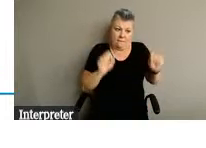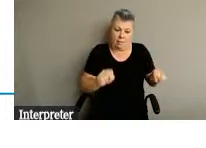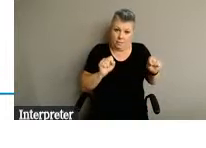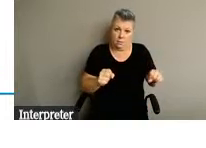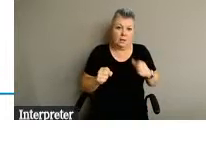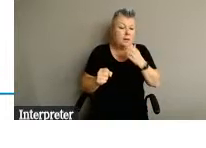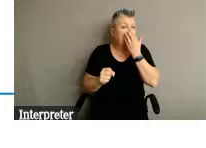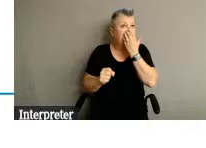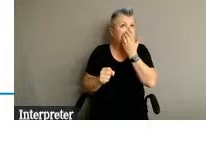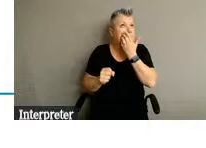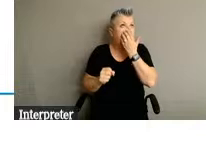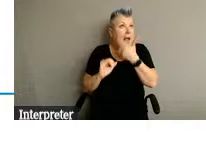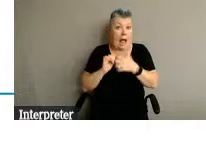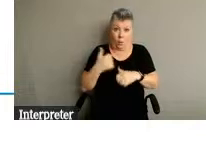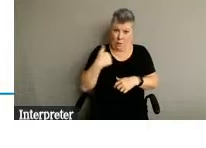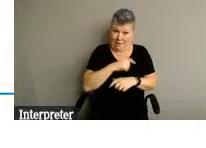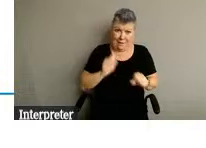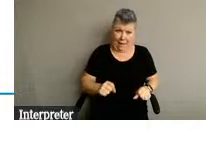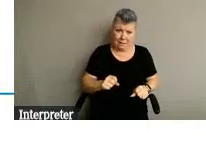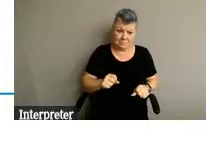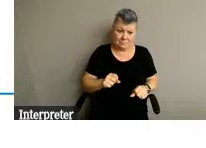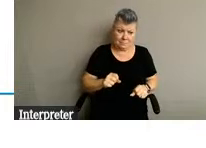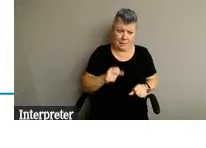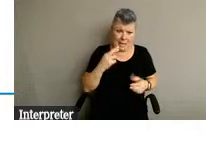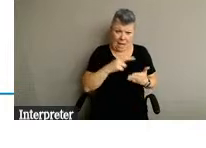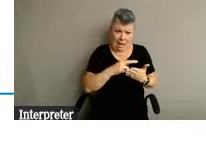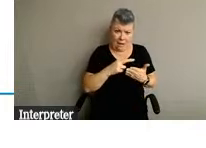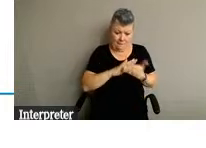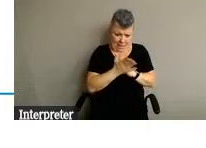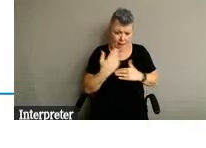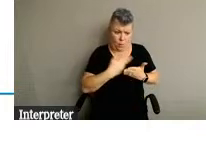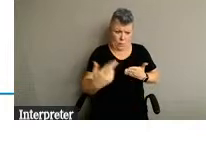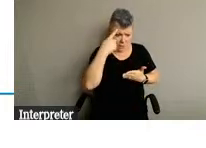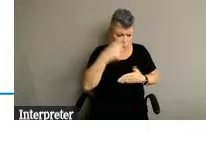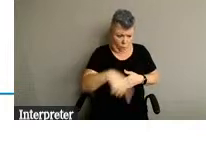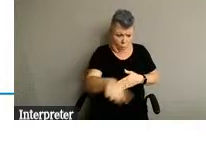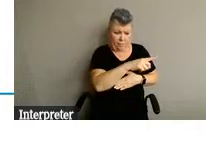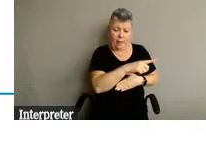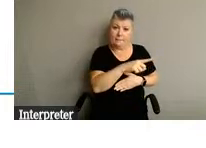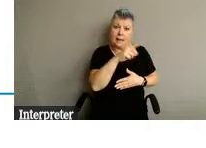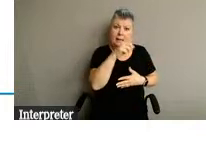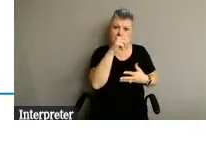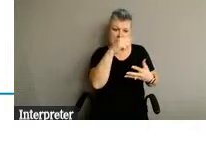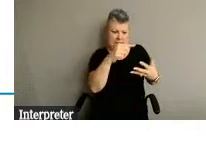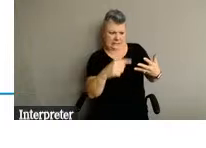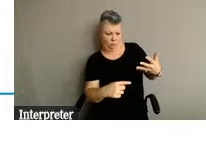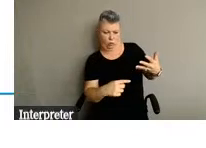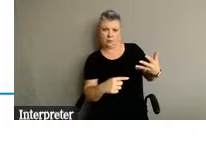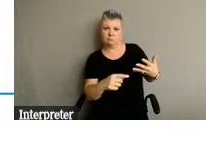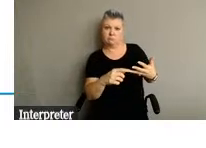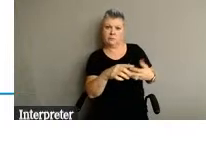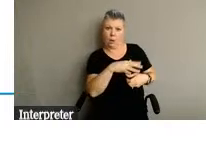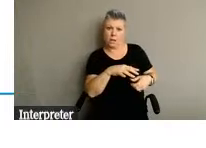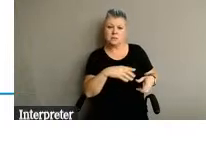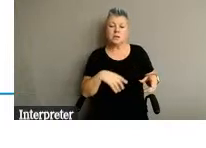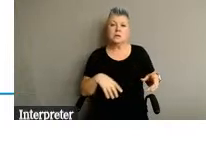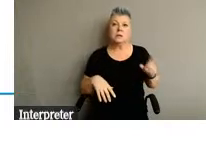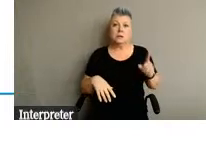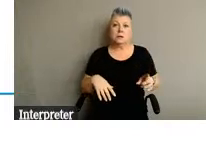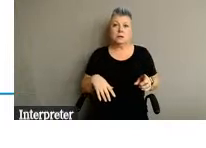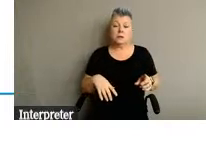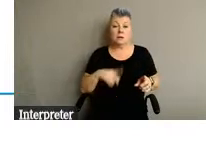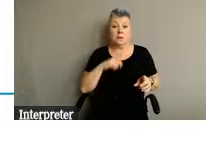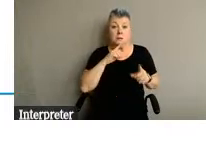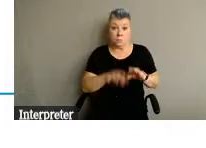can be a resource to them as well in these areas. Most importantly, for those districts that may